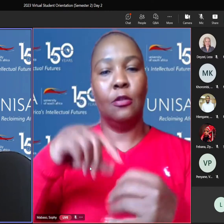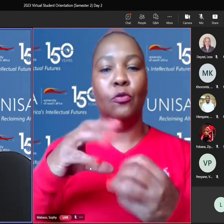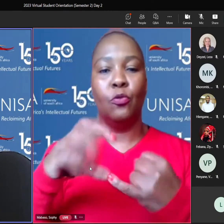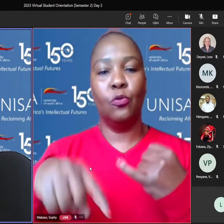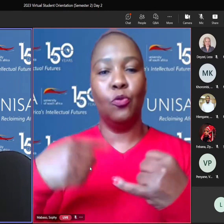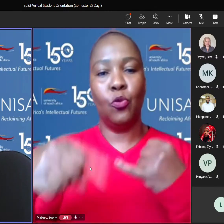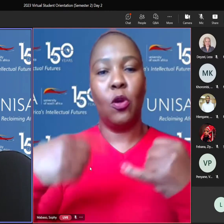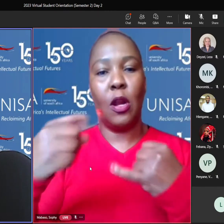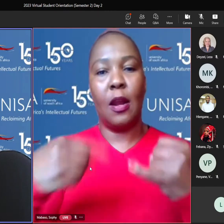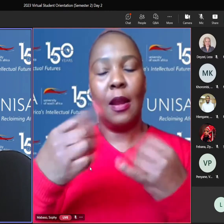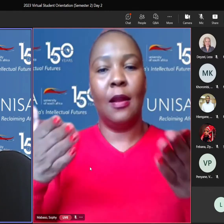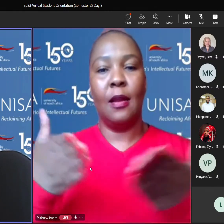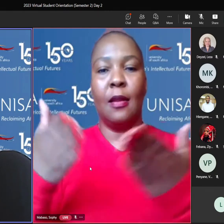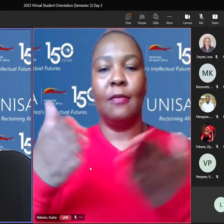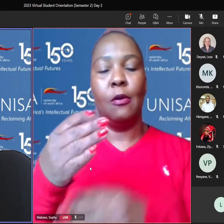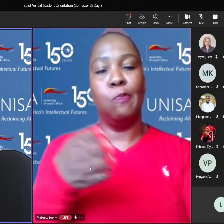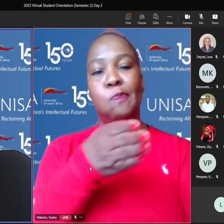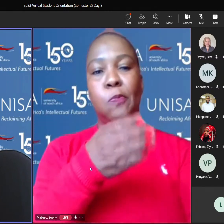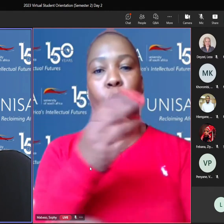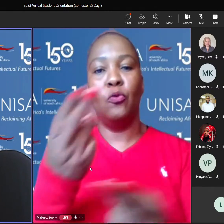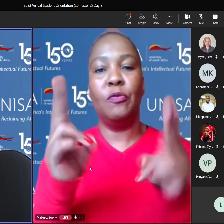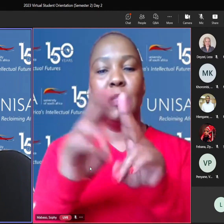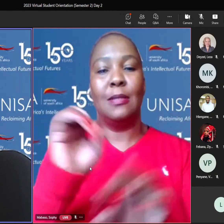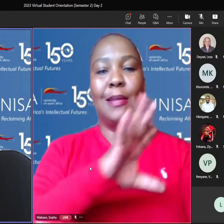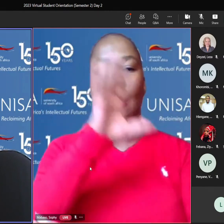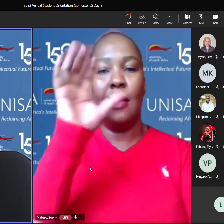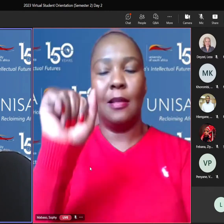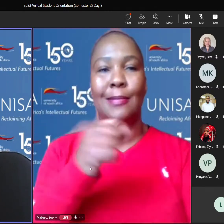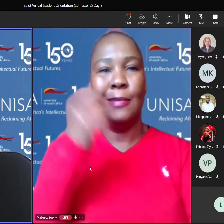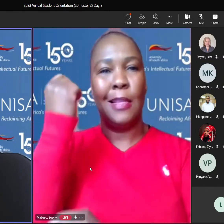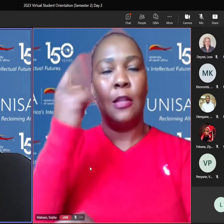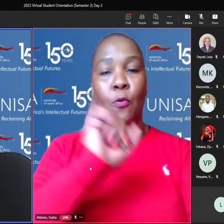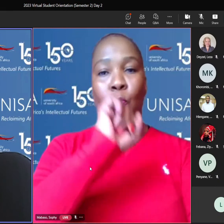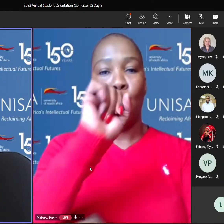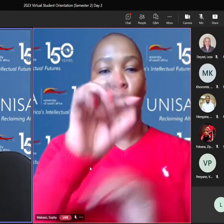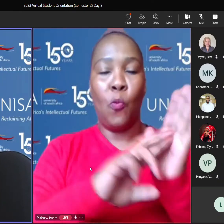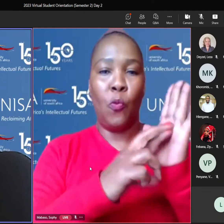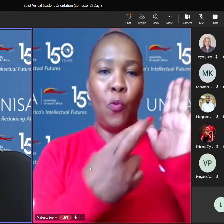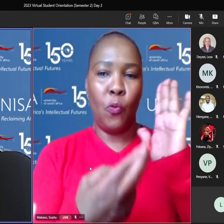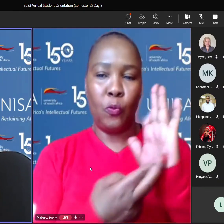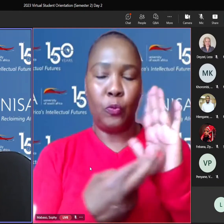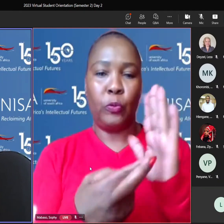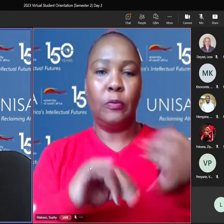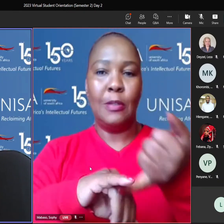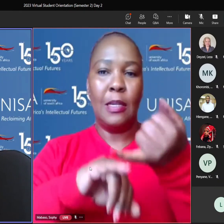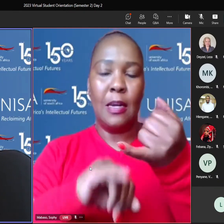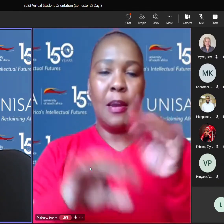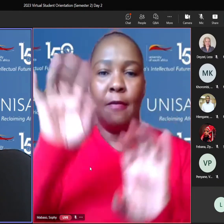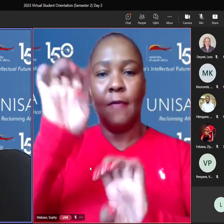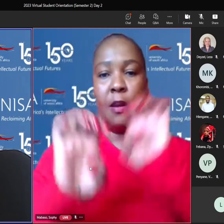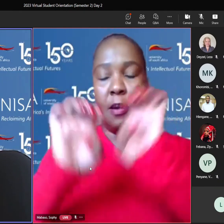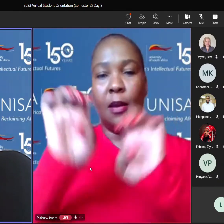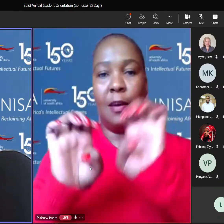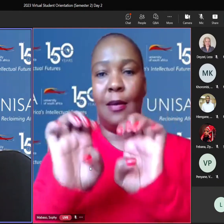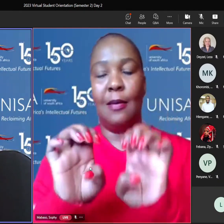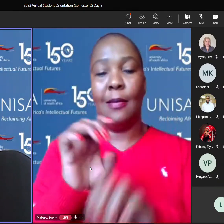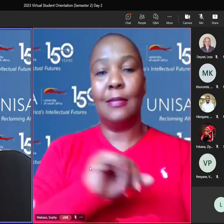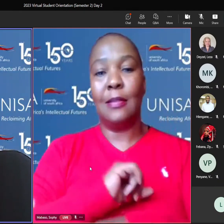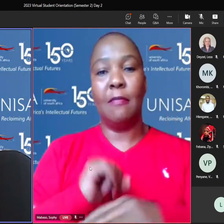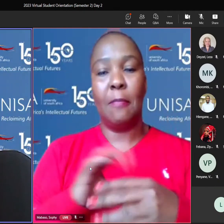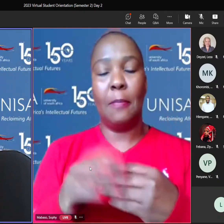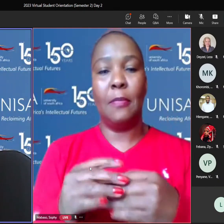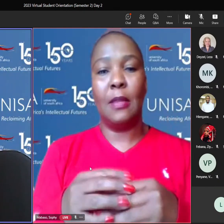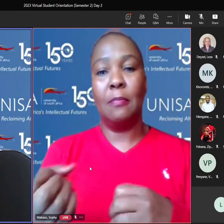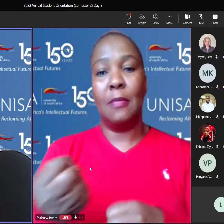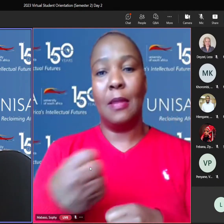at Unisa and understanding your role as a student in module evaluation. So the colleague has sent us this wonderful video that